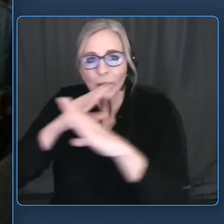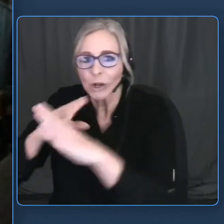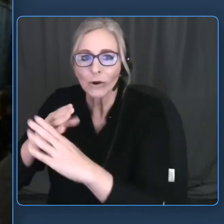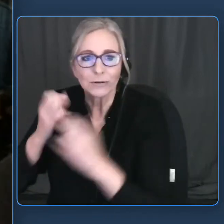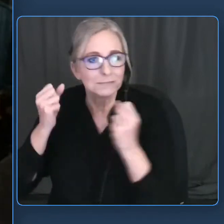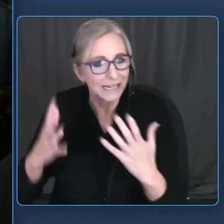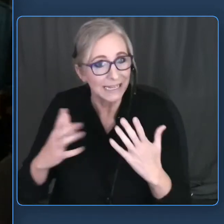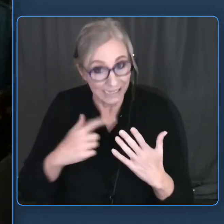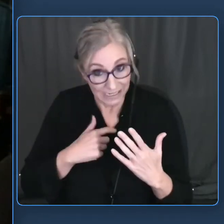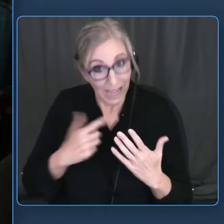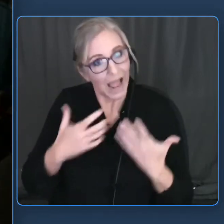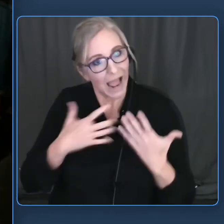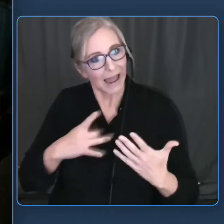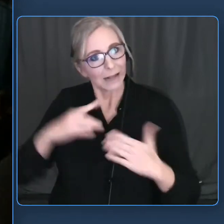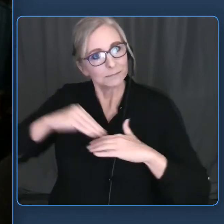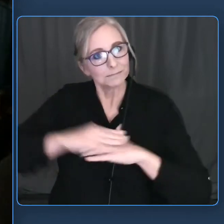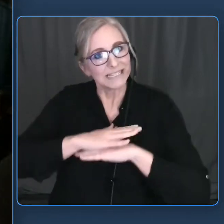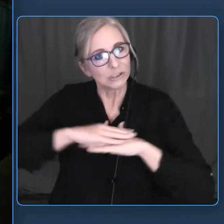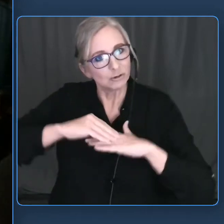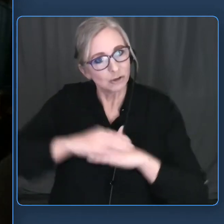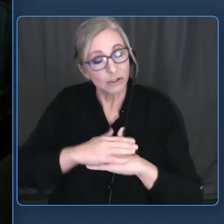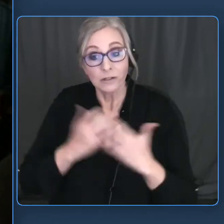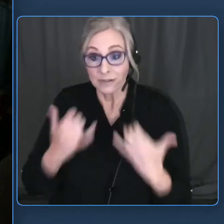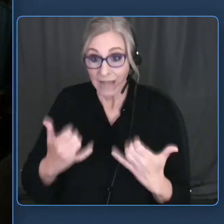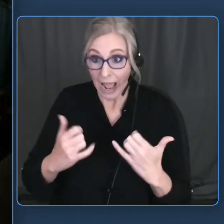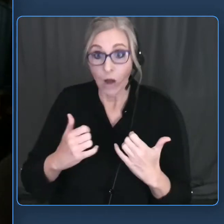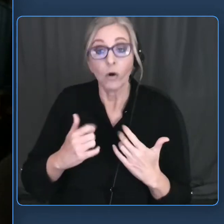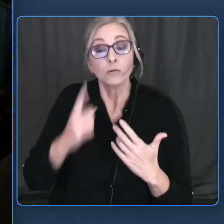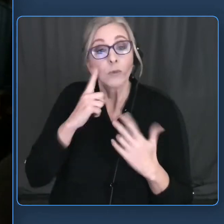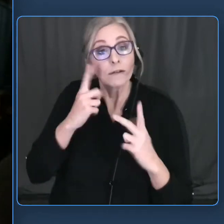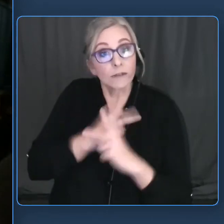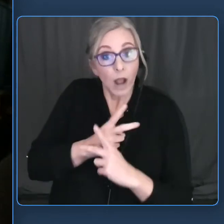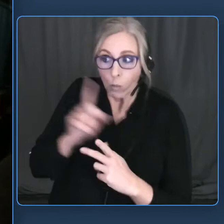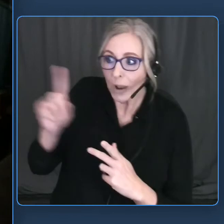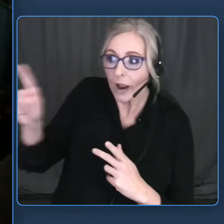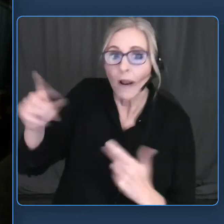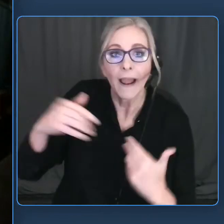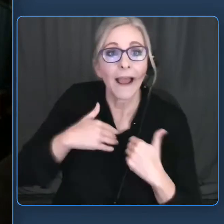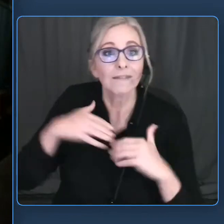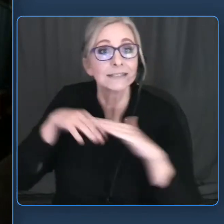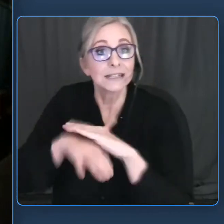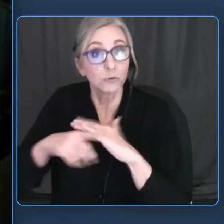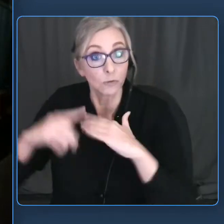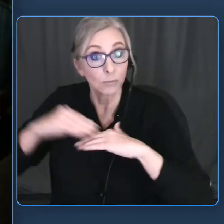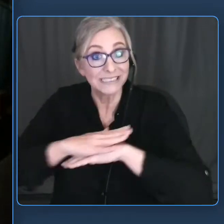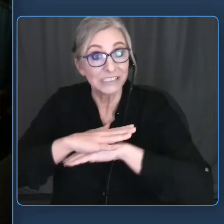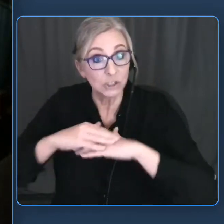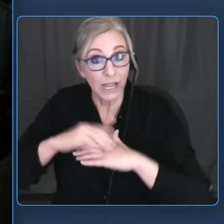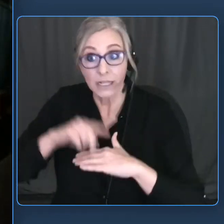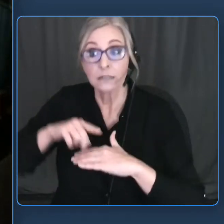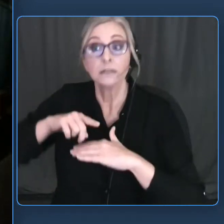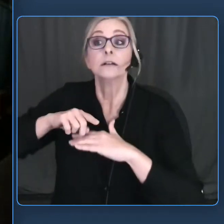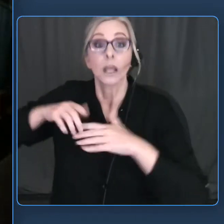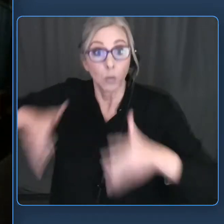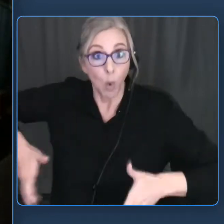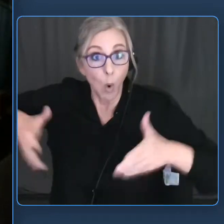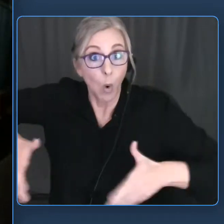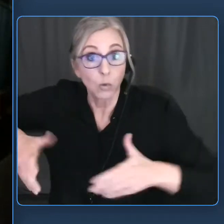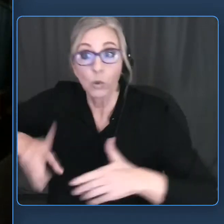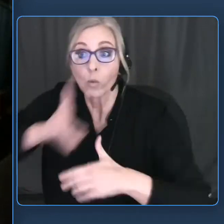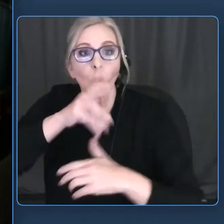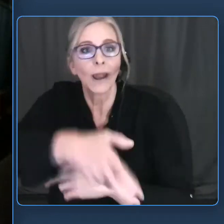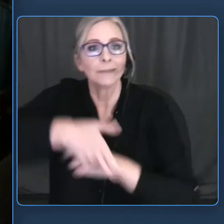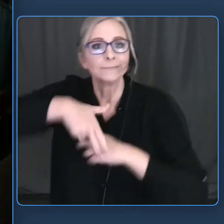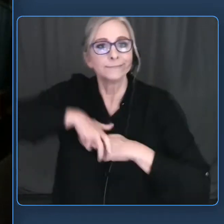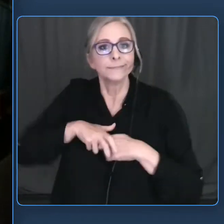And I like going to the beach. And I have now been looking for beaches that have accessibility so that I can go down to the water and I'm not just sitting